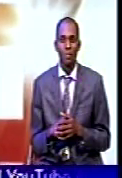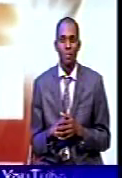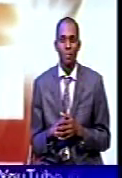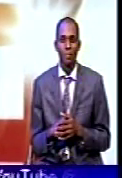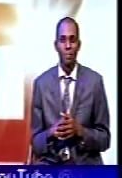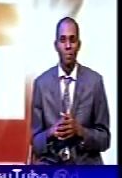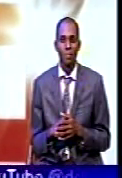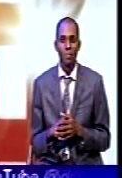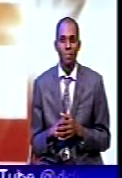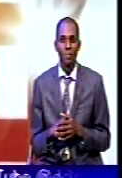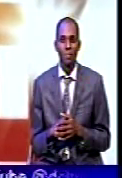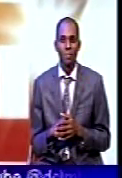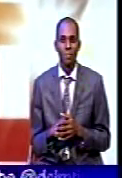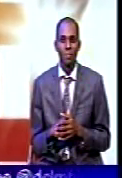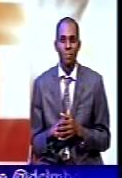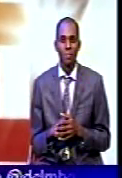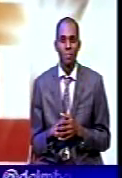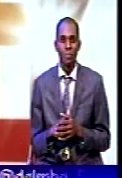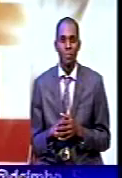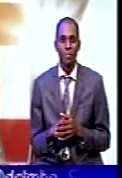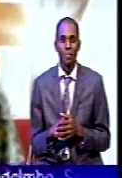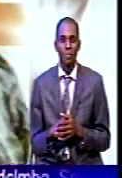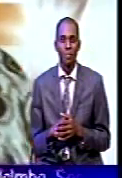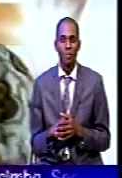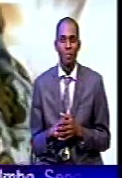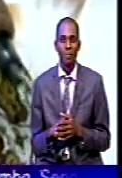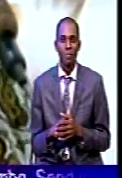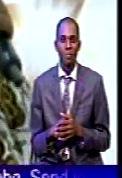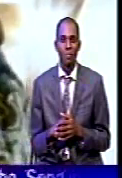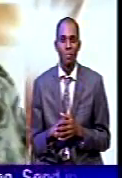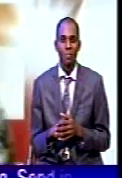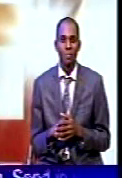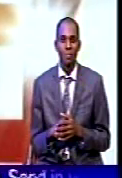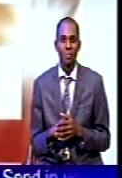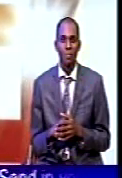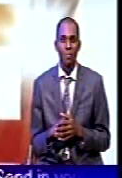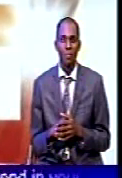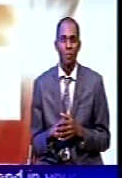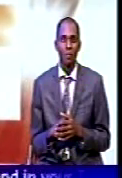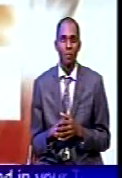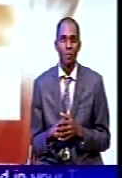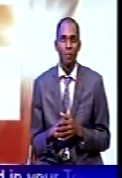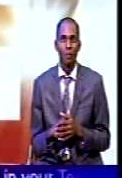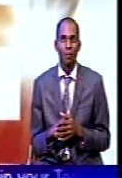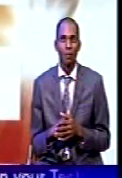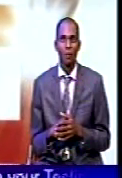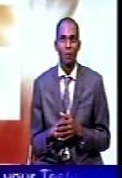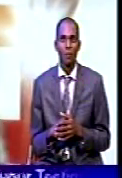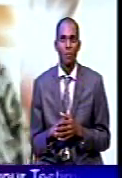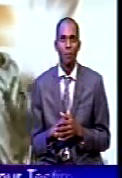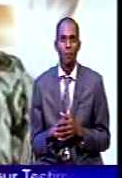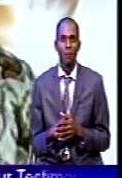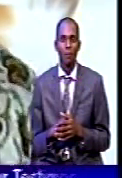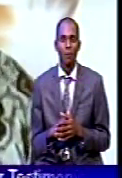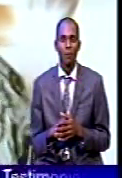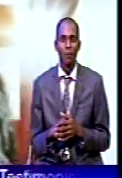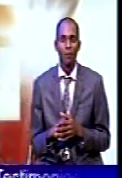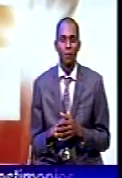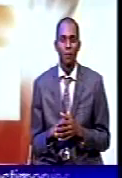I came here to testify the goodness of God in my life, what he done for me yesterday